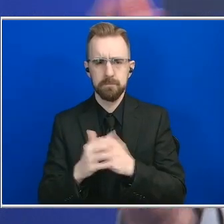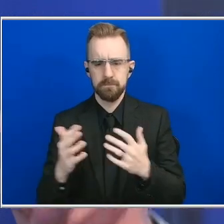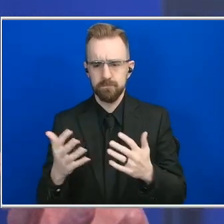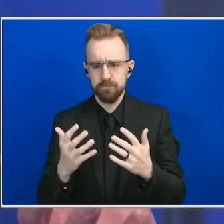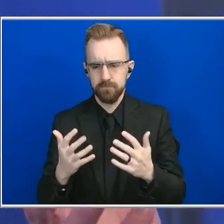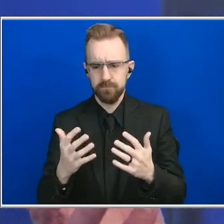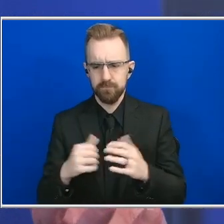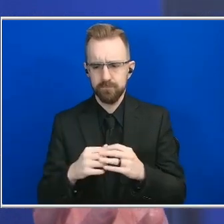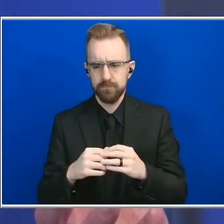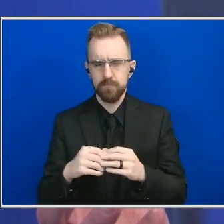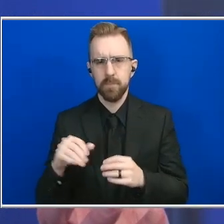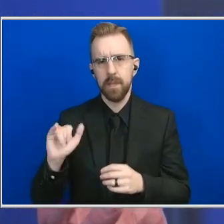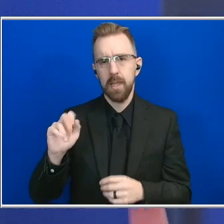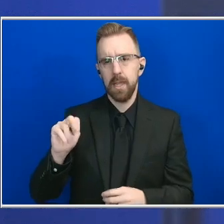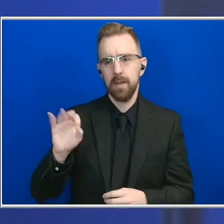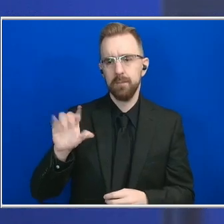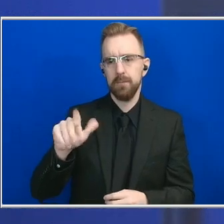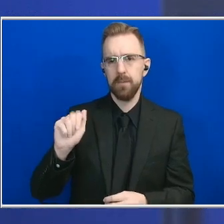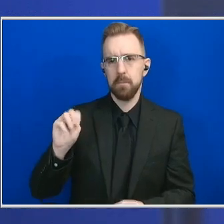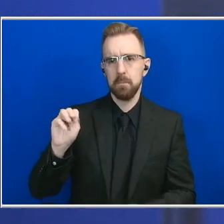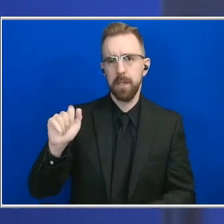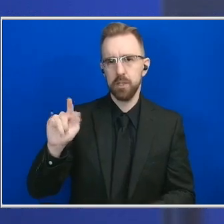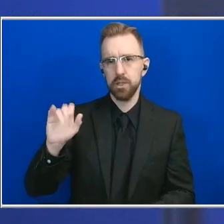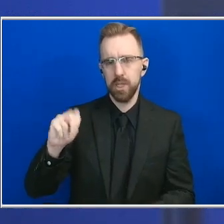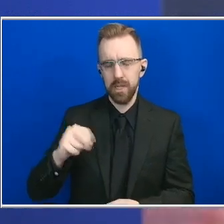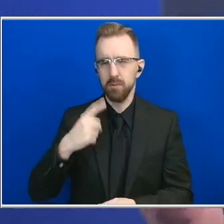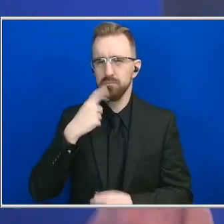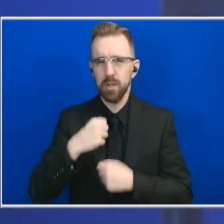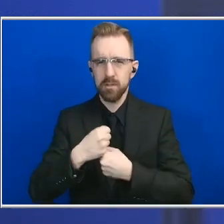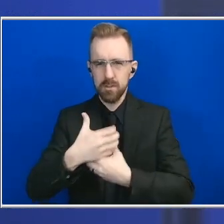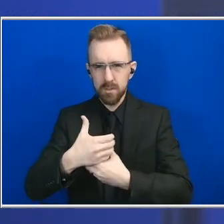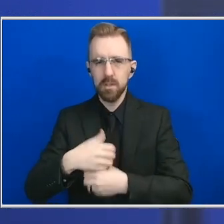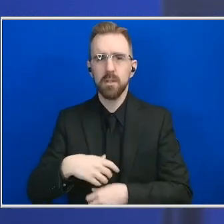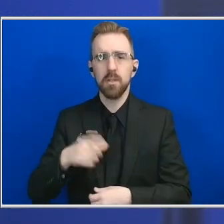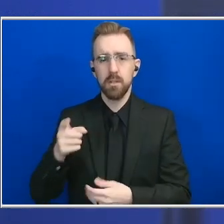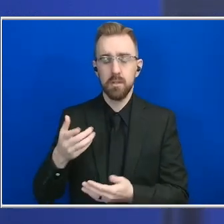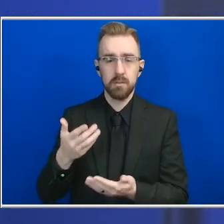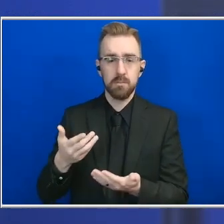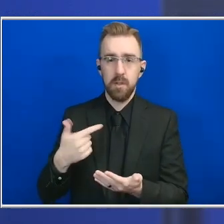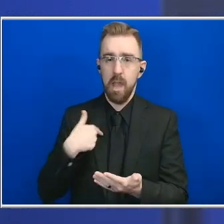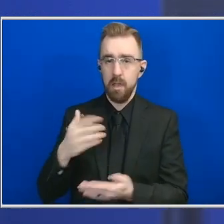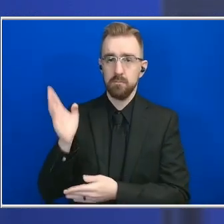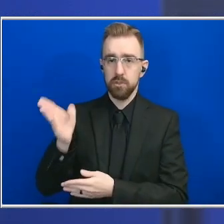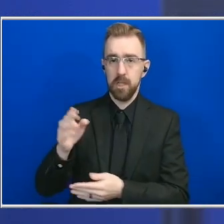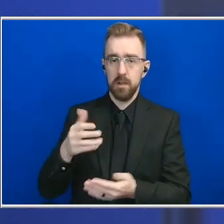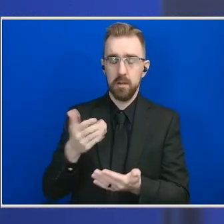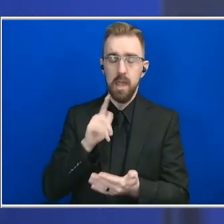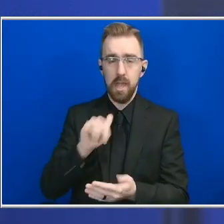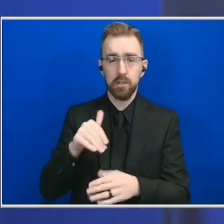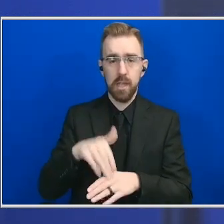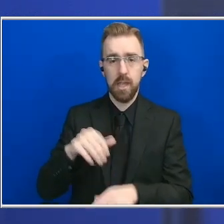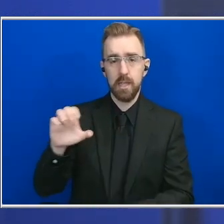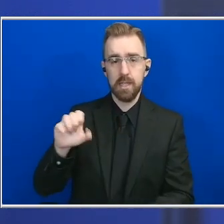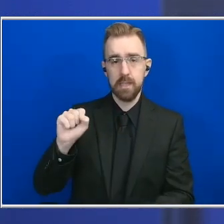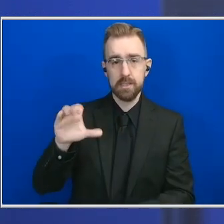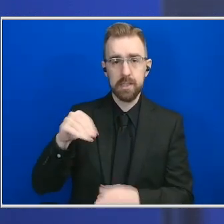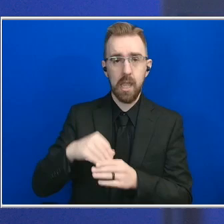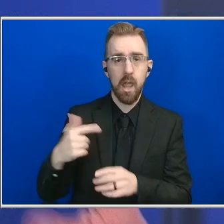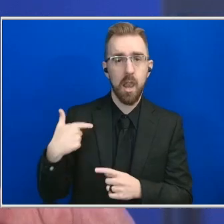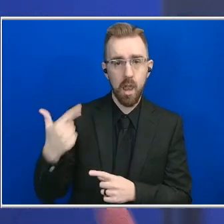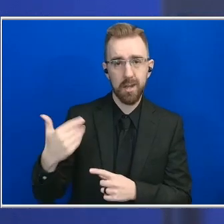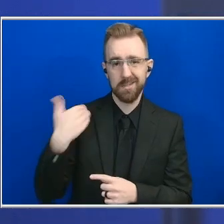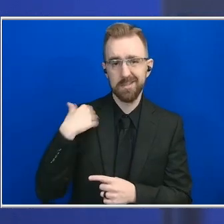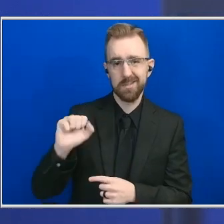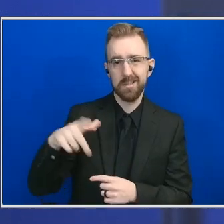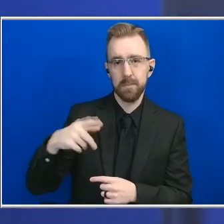inflammation, chronic inflammation. It's a better, in fact, I presented at the ESC in London in September, one of these